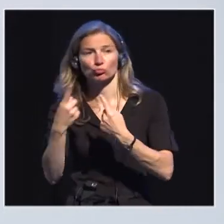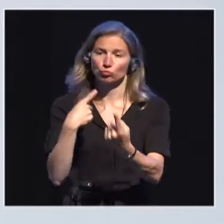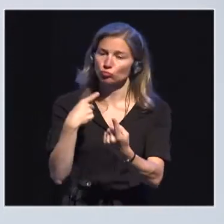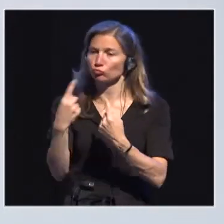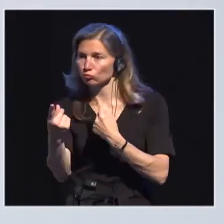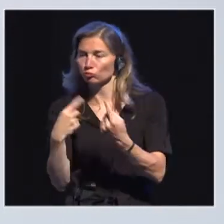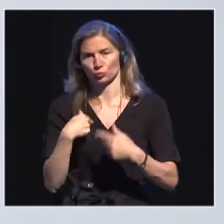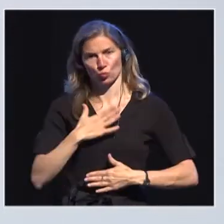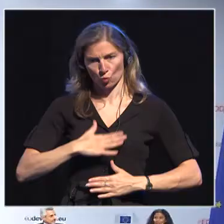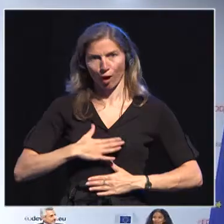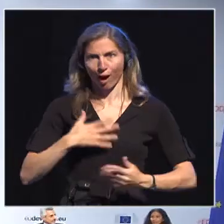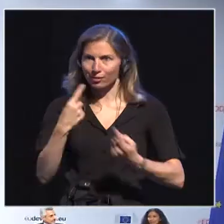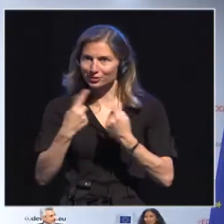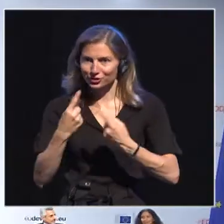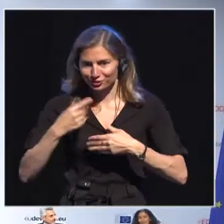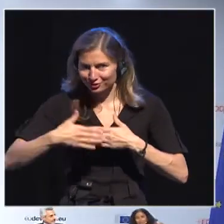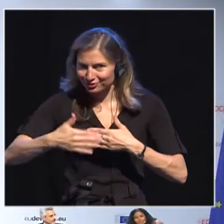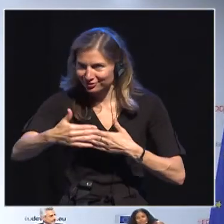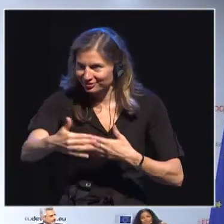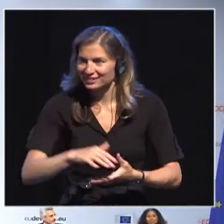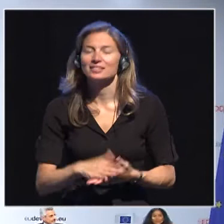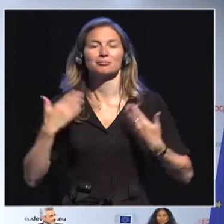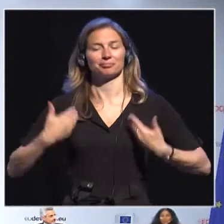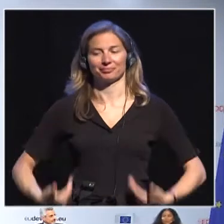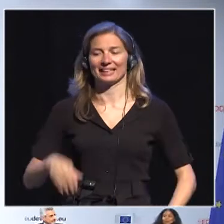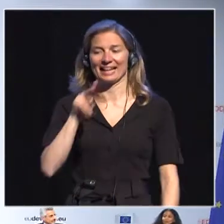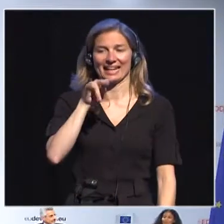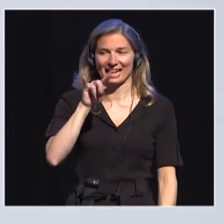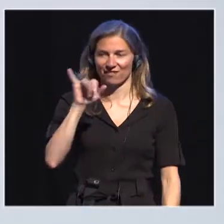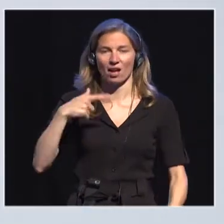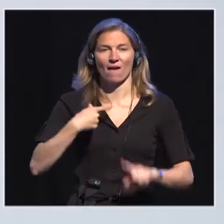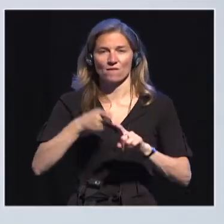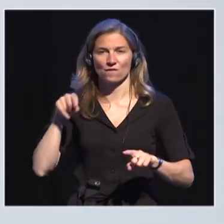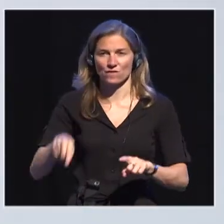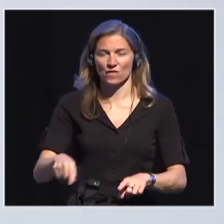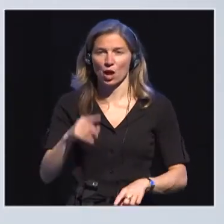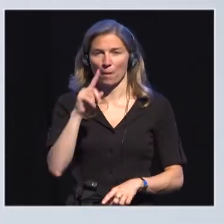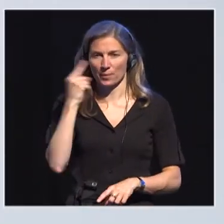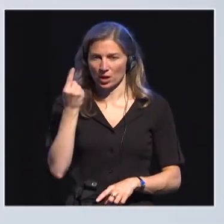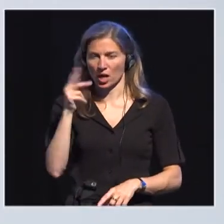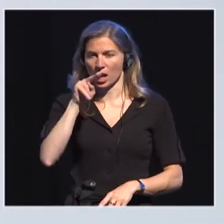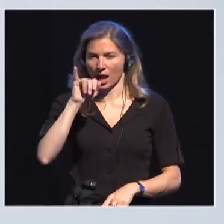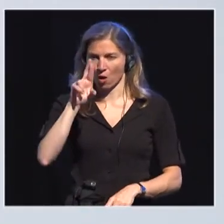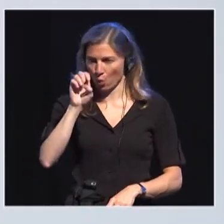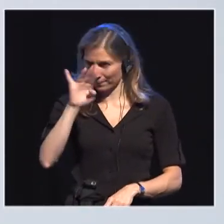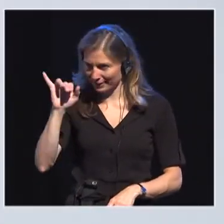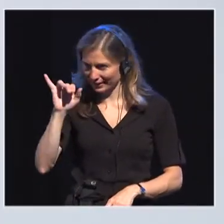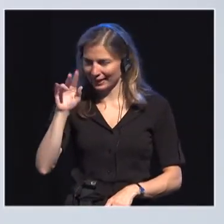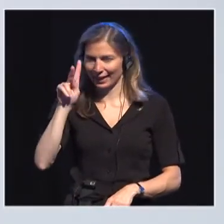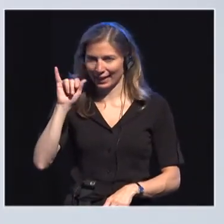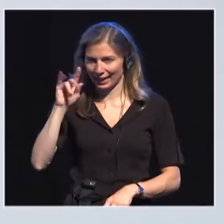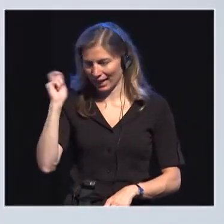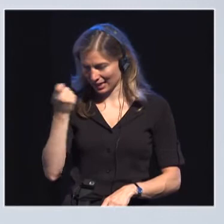session. So again, my name is Nivi Sharma. I'm from Nairobi, Kenya, and I work with an organization called